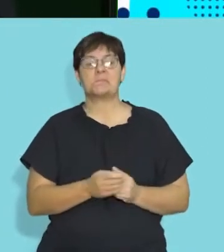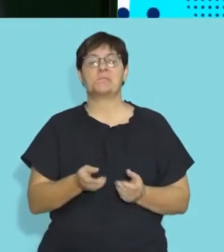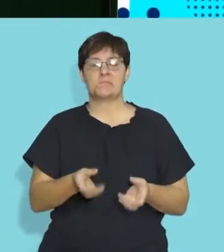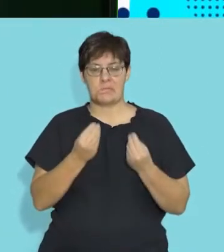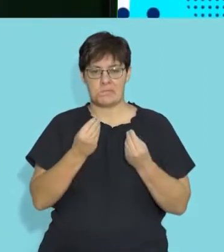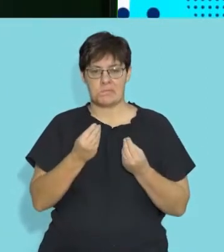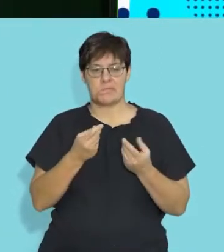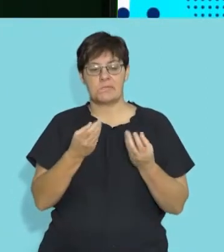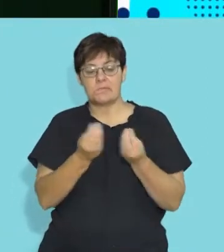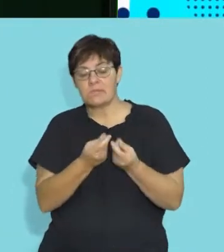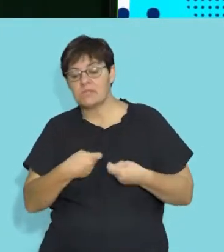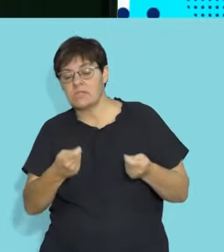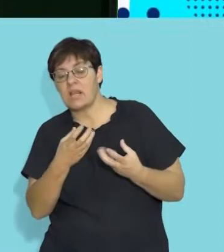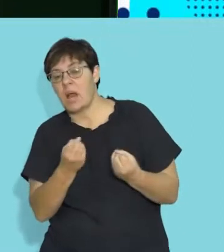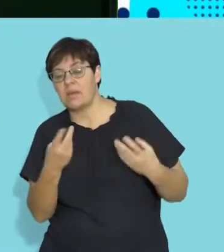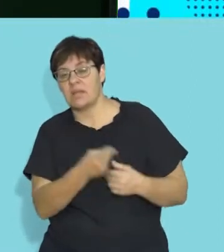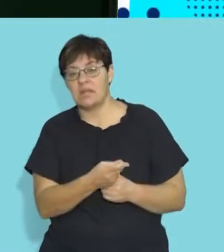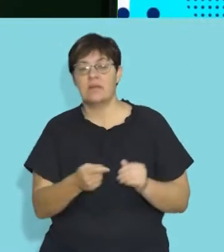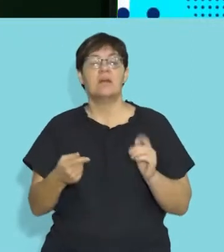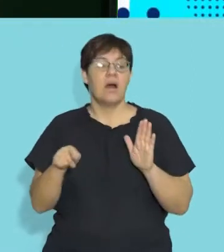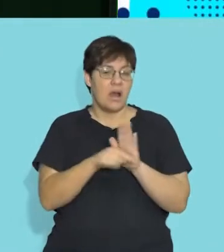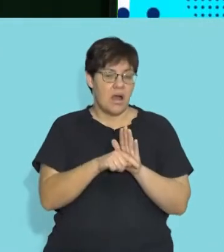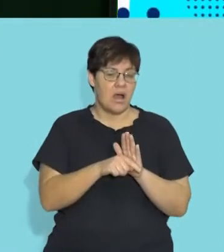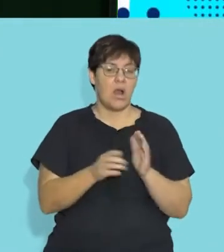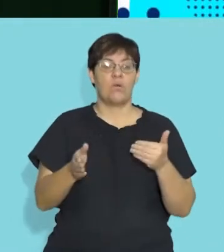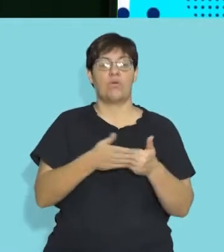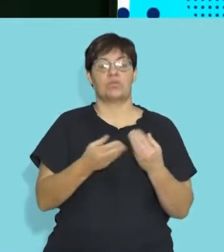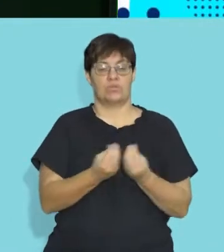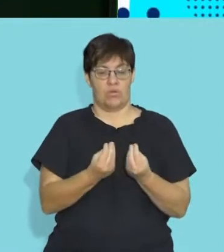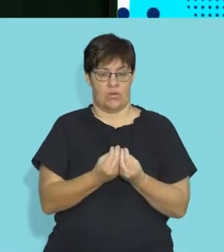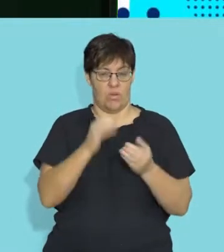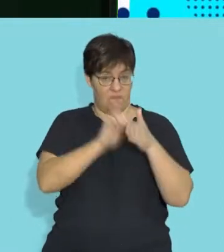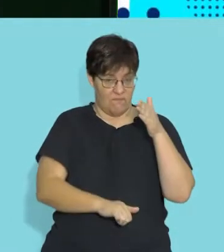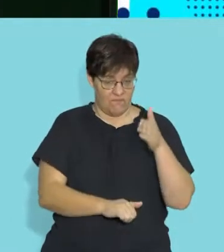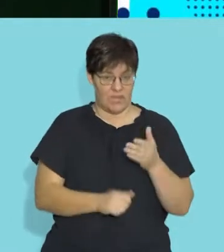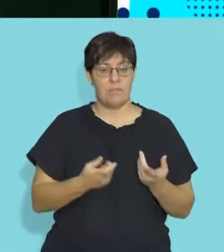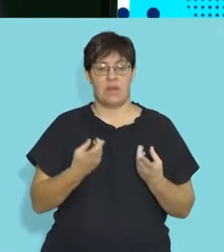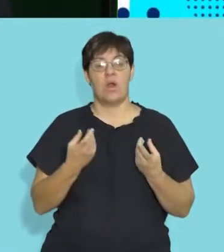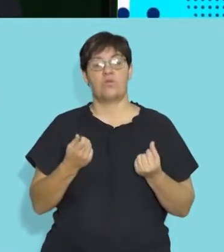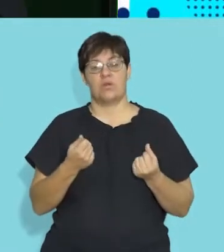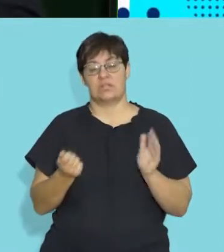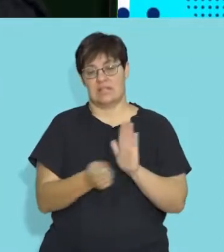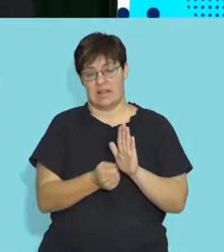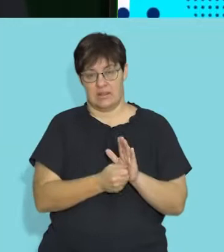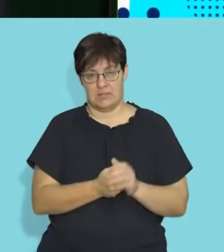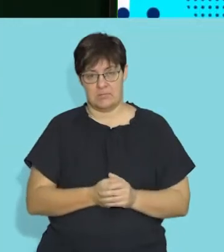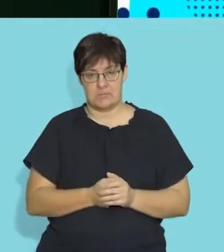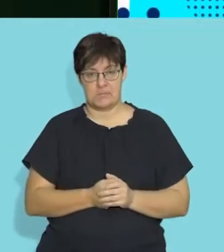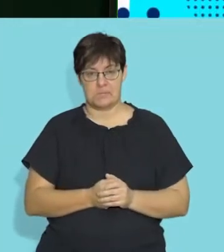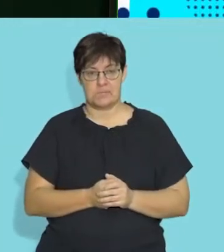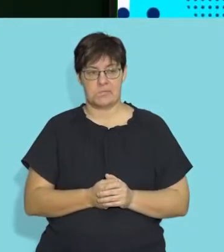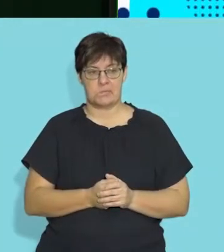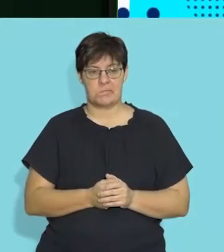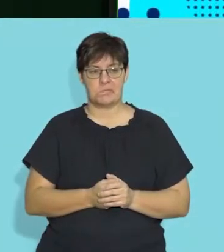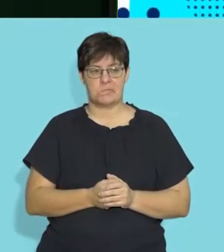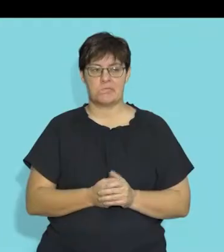my merchandise available for resale, less my closing stock will then give me my cost of sales. Okay, now the question